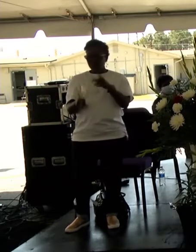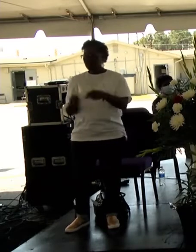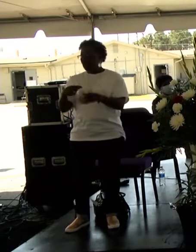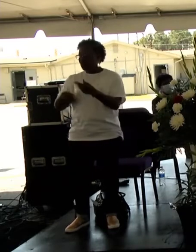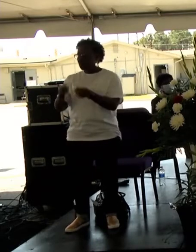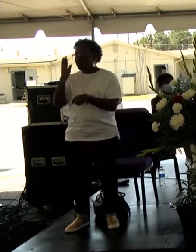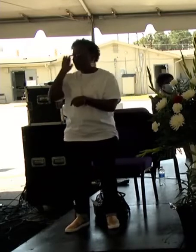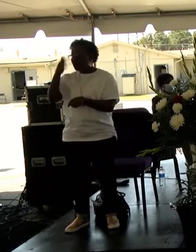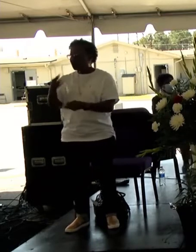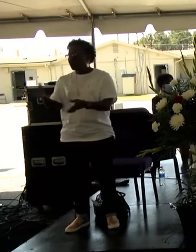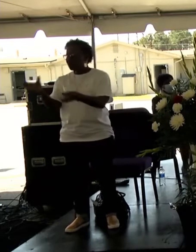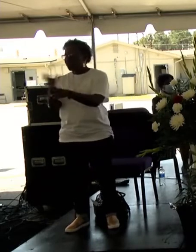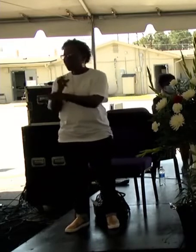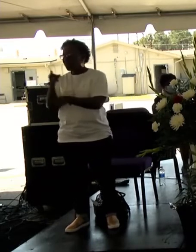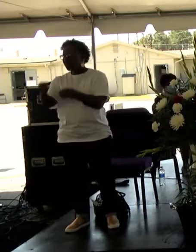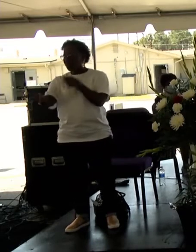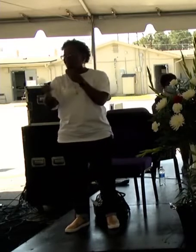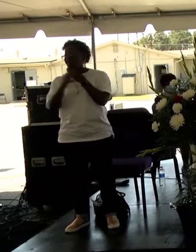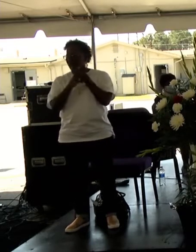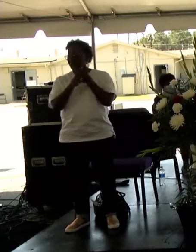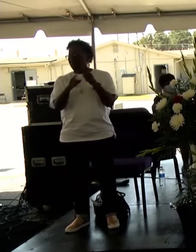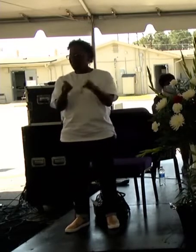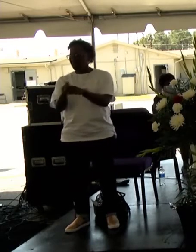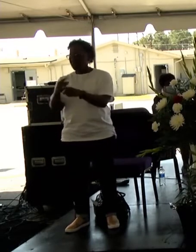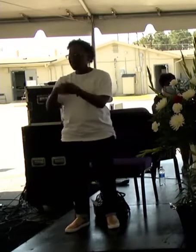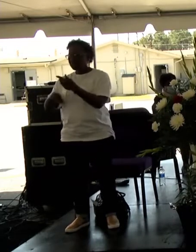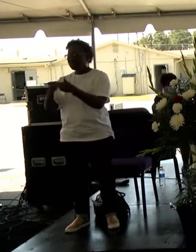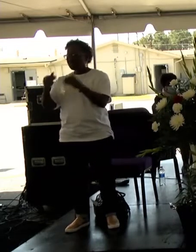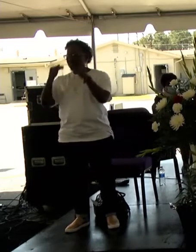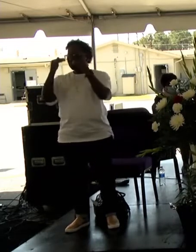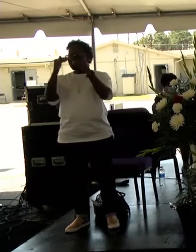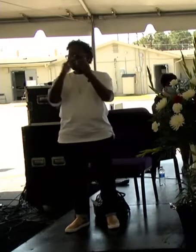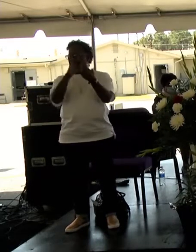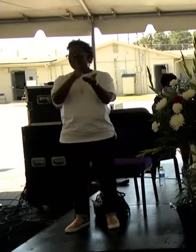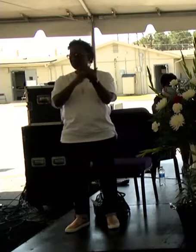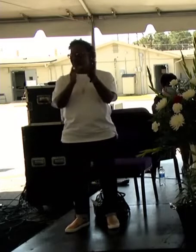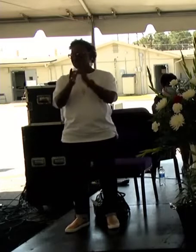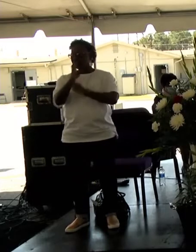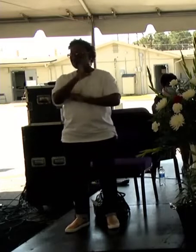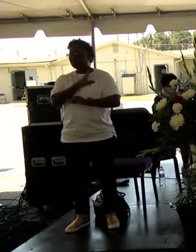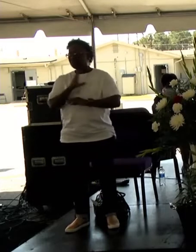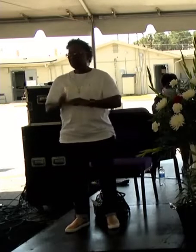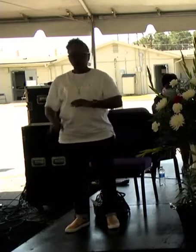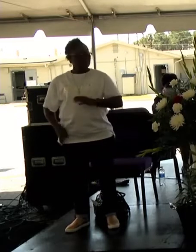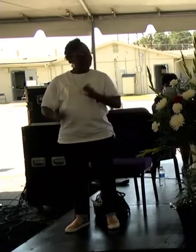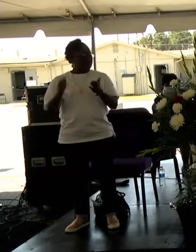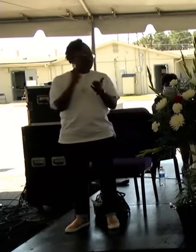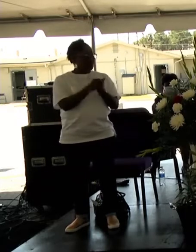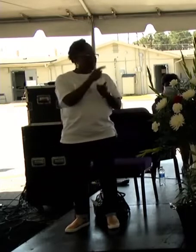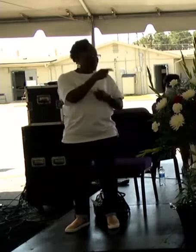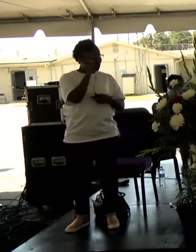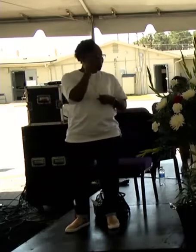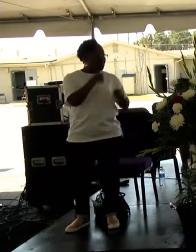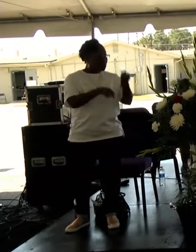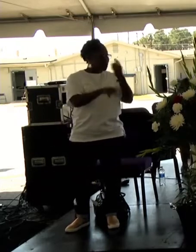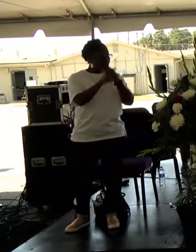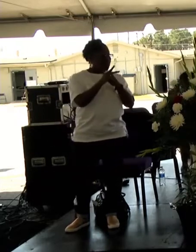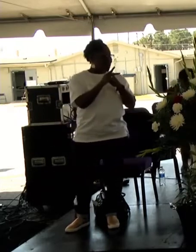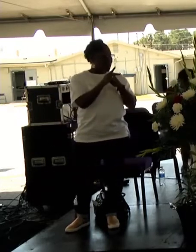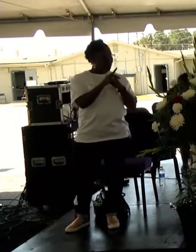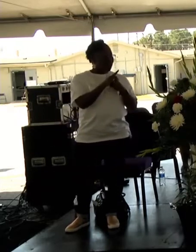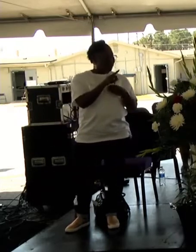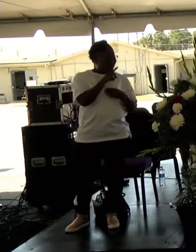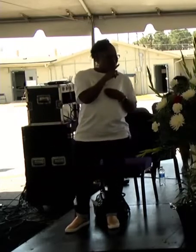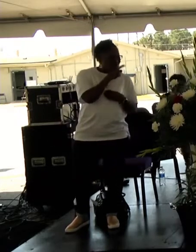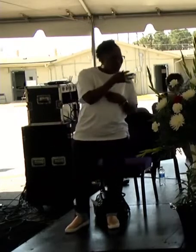will reclaim the generation as we lift up Jesus Christ. Amen. Amen. He'll be back. Don't worry about it. He's going to be back